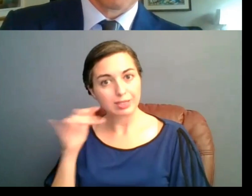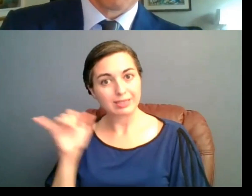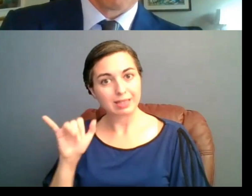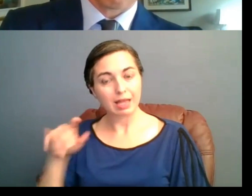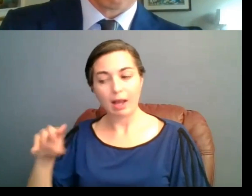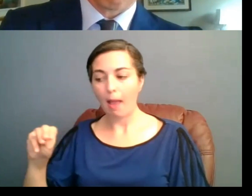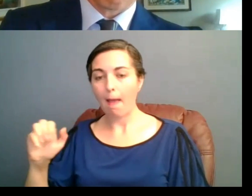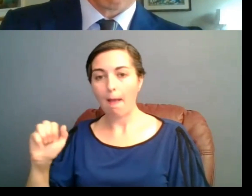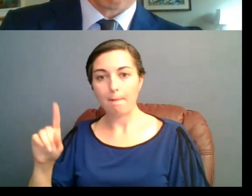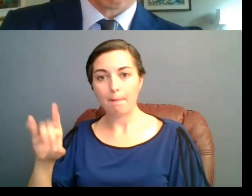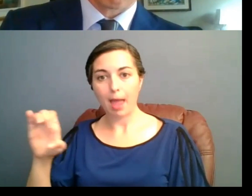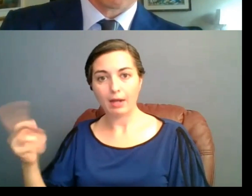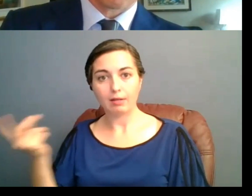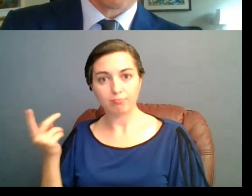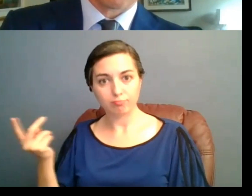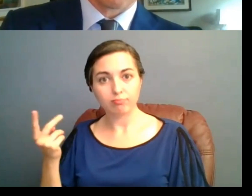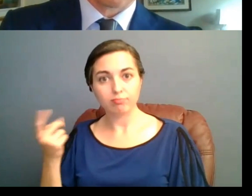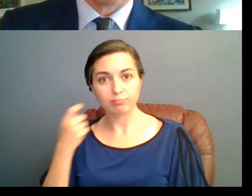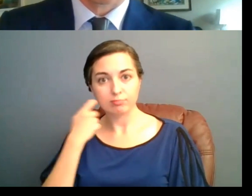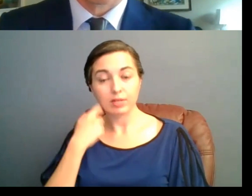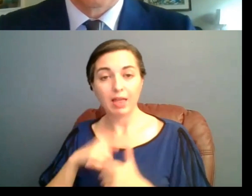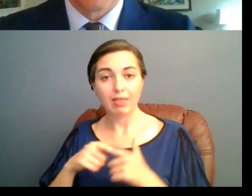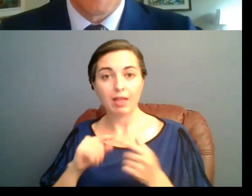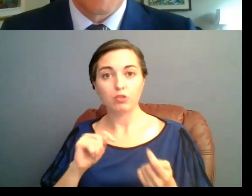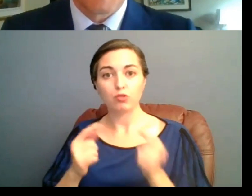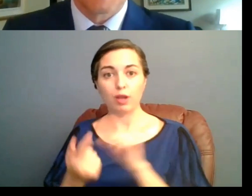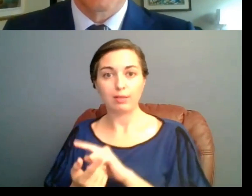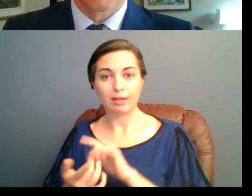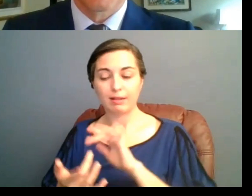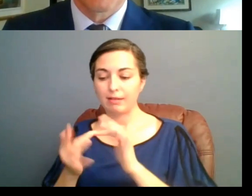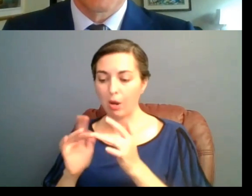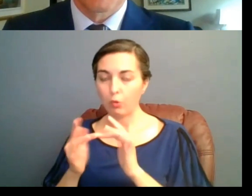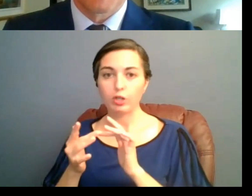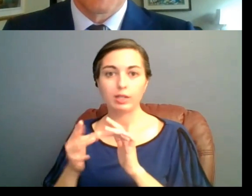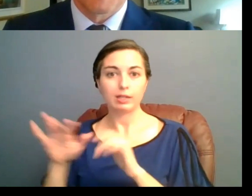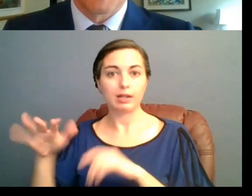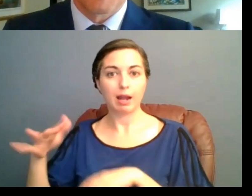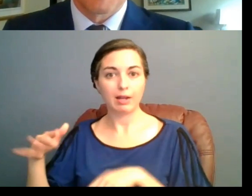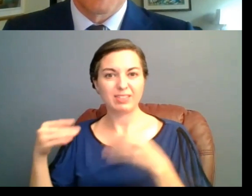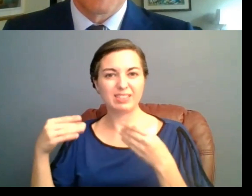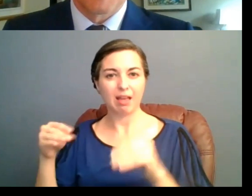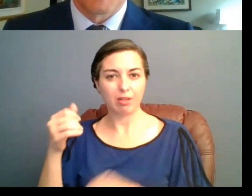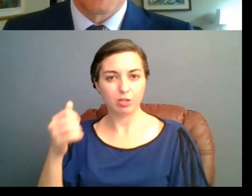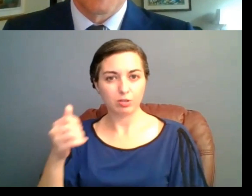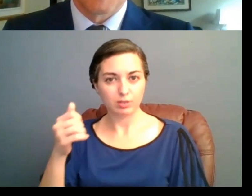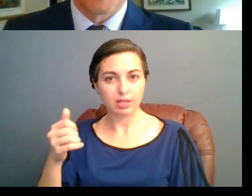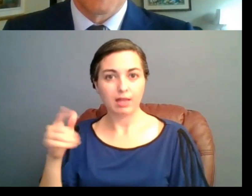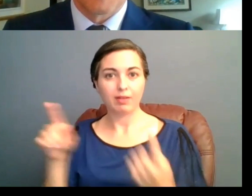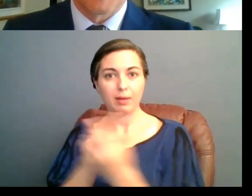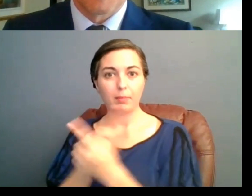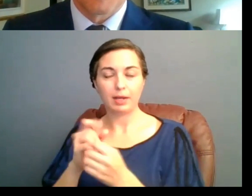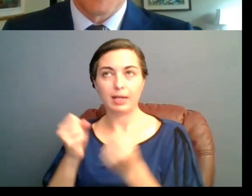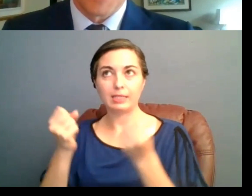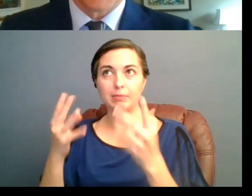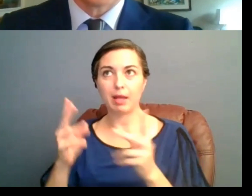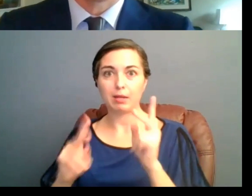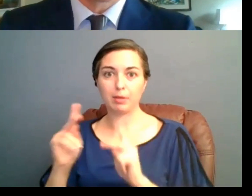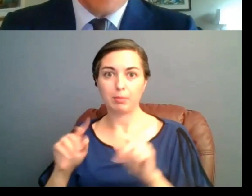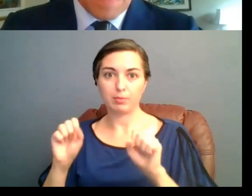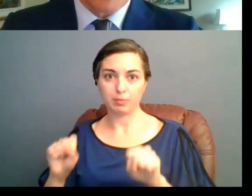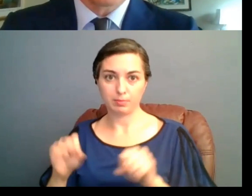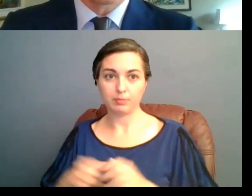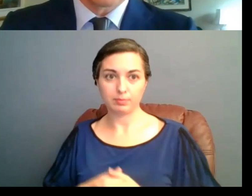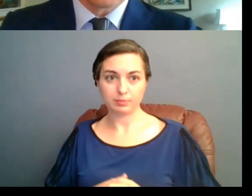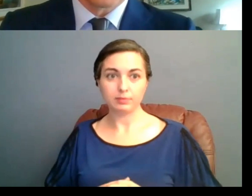and I did, and then translating that into networking and kind of selling yourself and meeting as many people as possible.